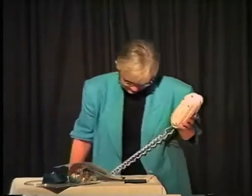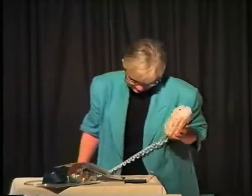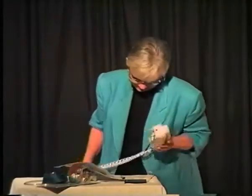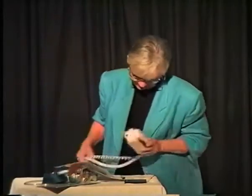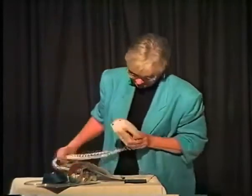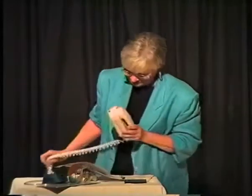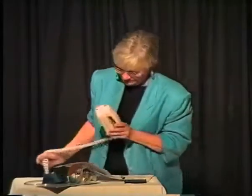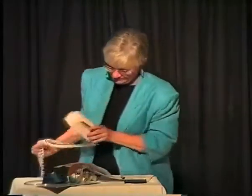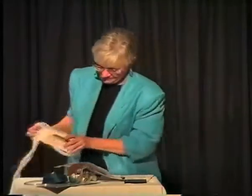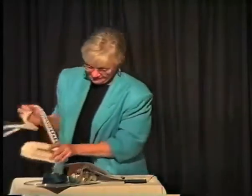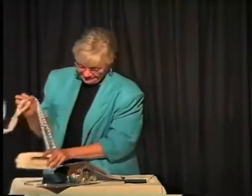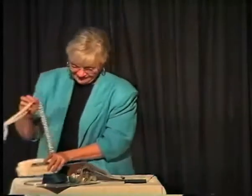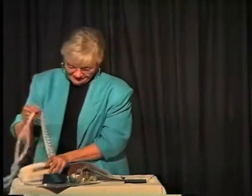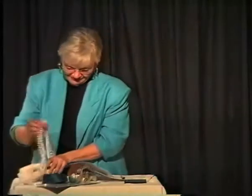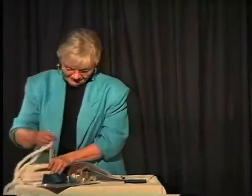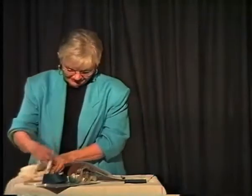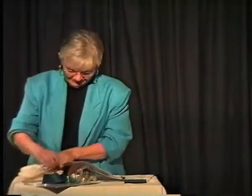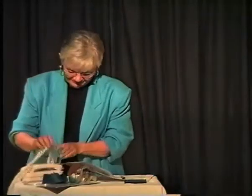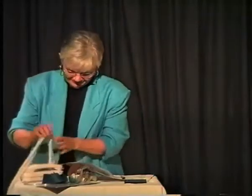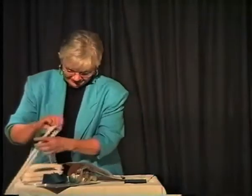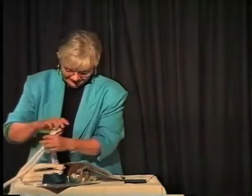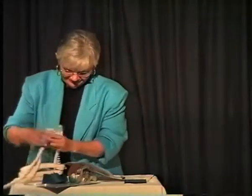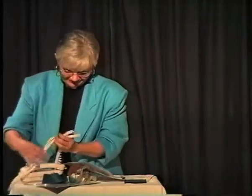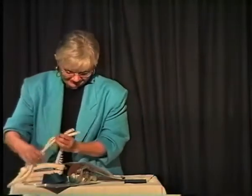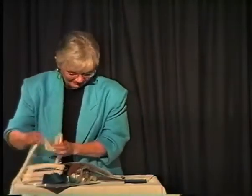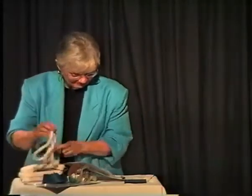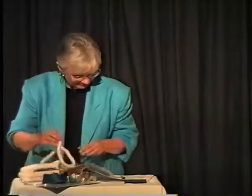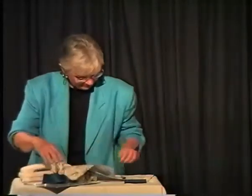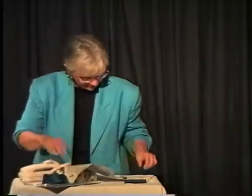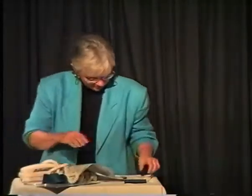I've observed that sort of thing with men quite frequently.